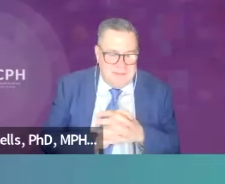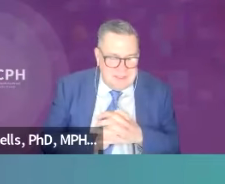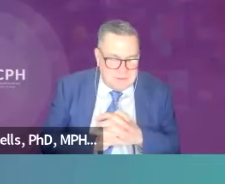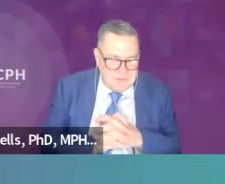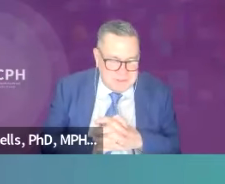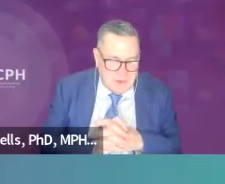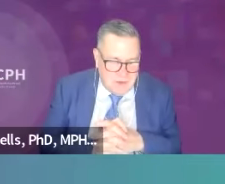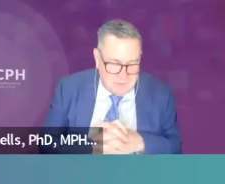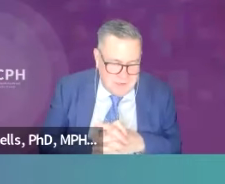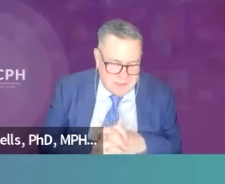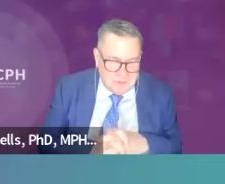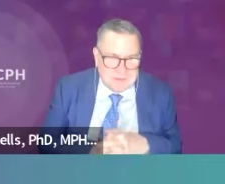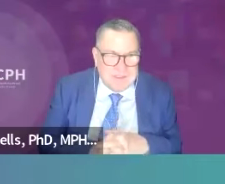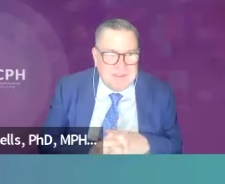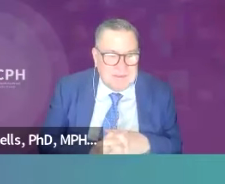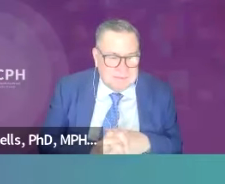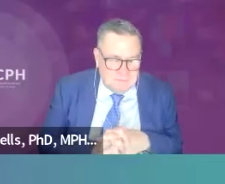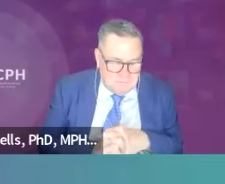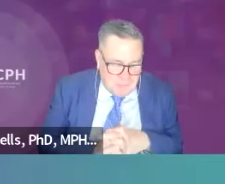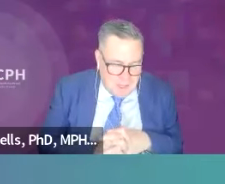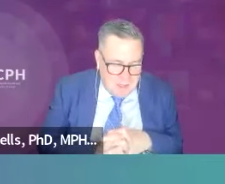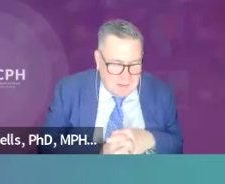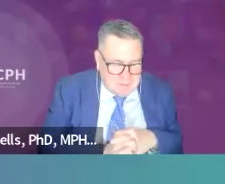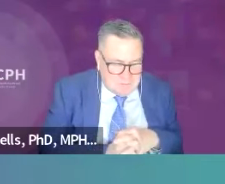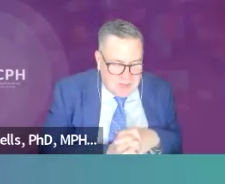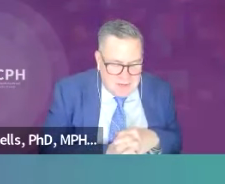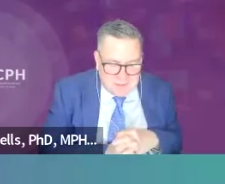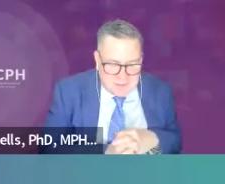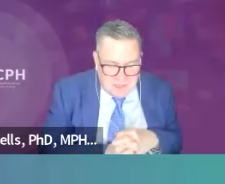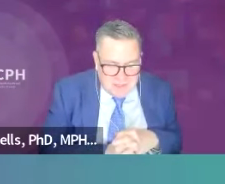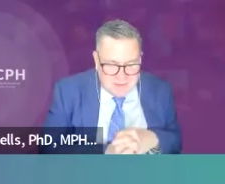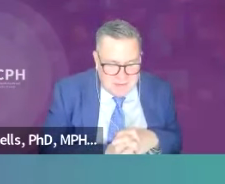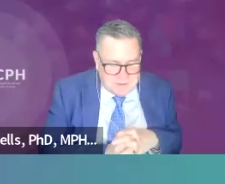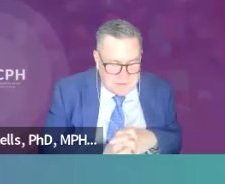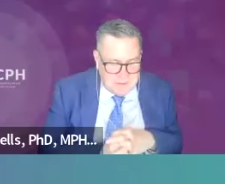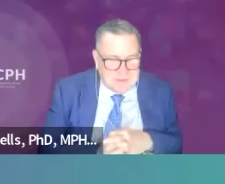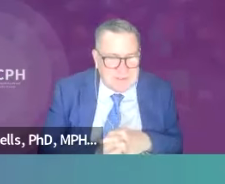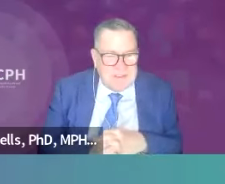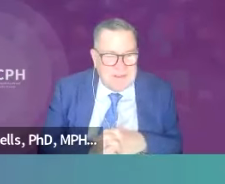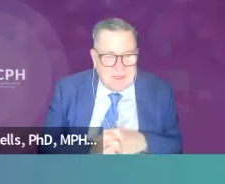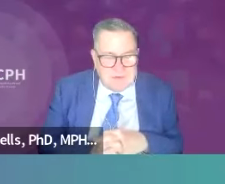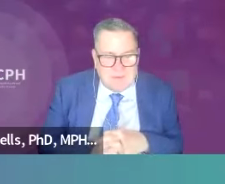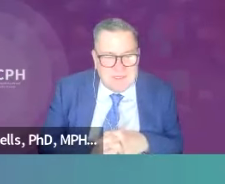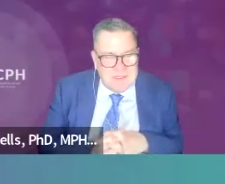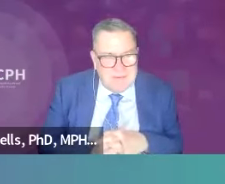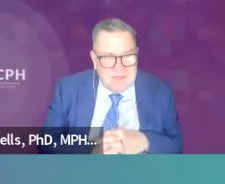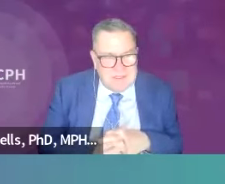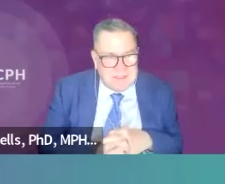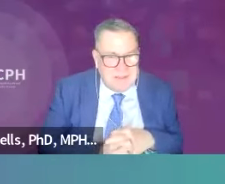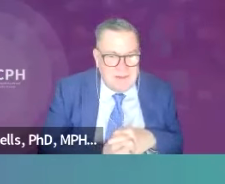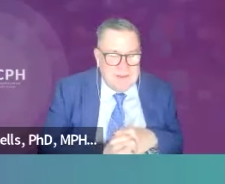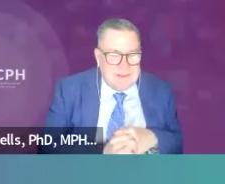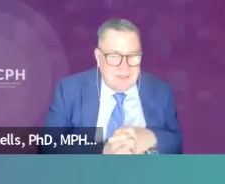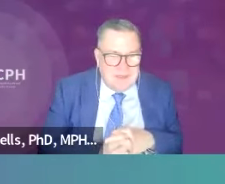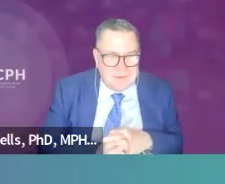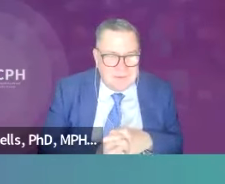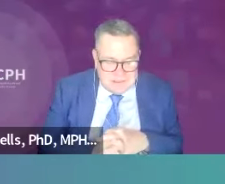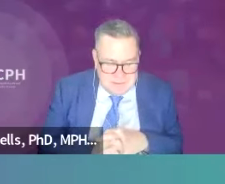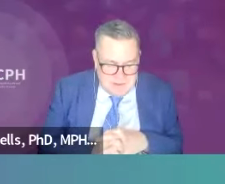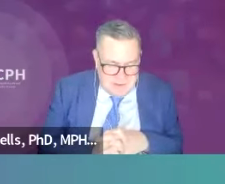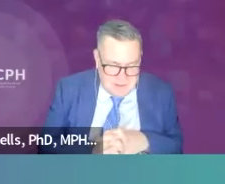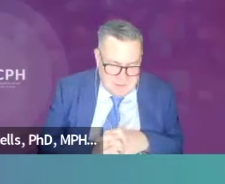Okay, let me introduce our author editors. I'm delighted to introduce Dr. Bettina Beech